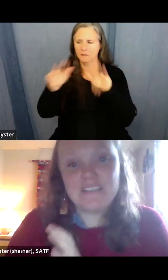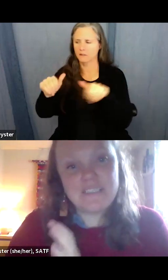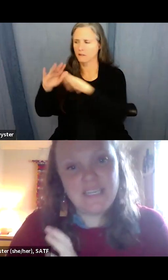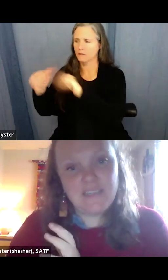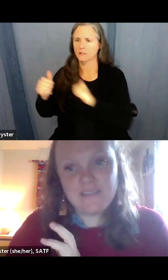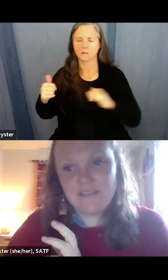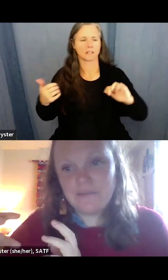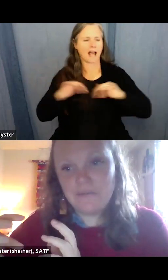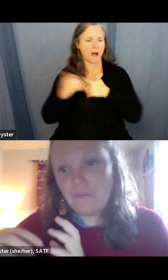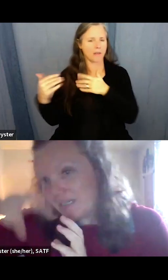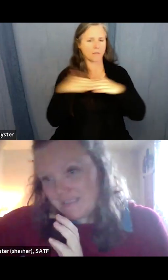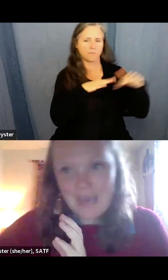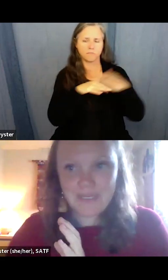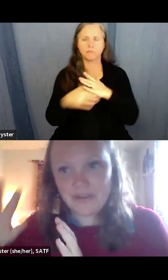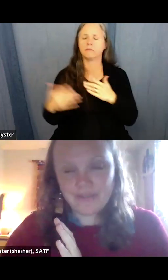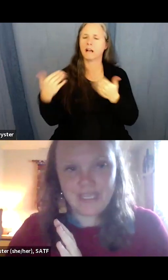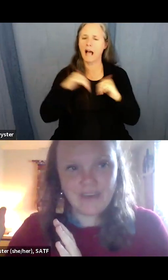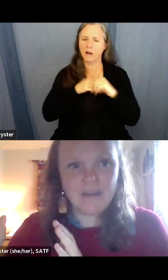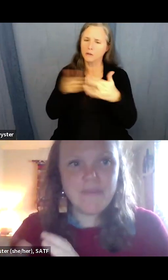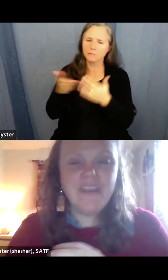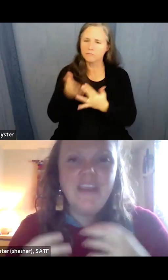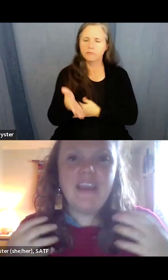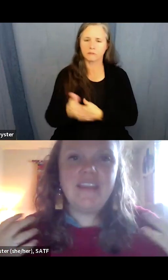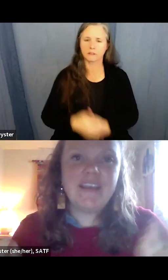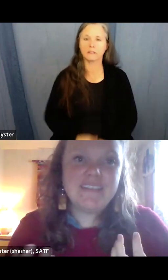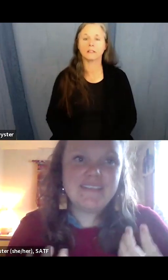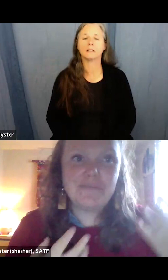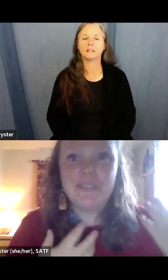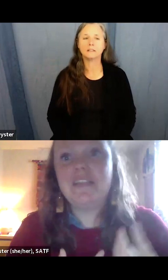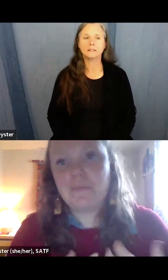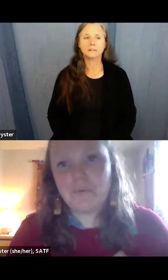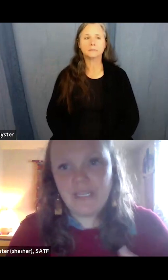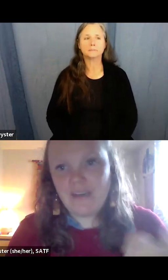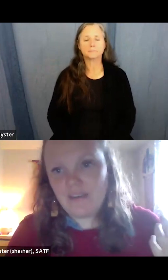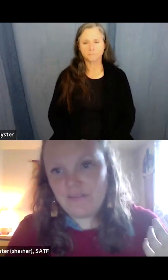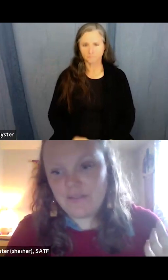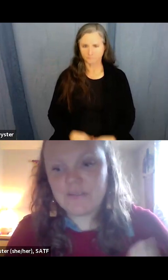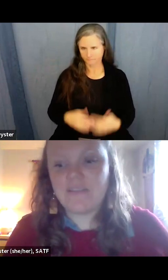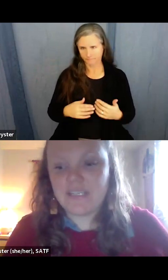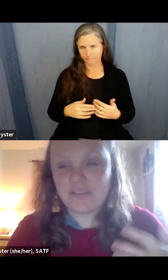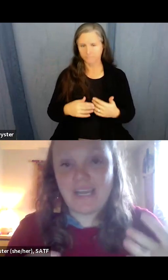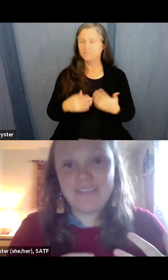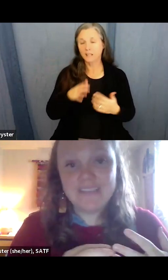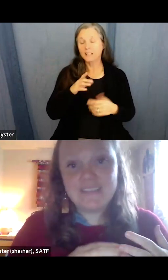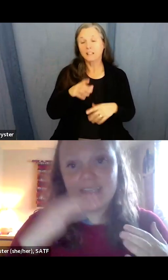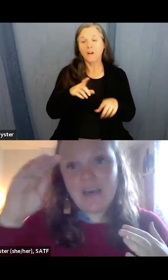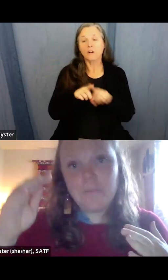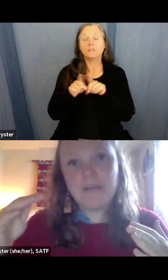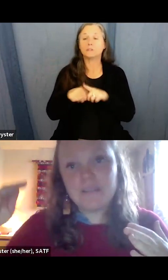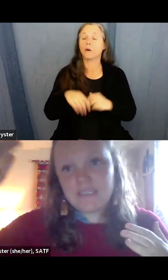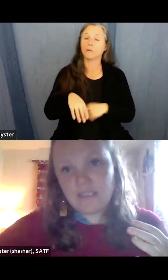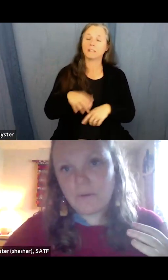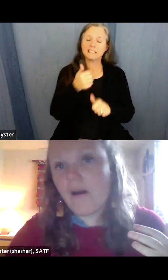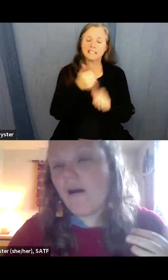not understand what is happening over here. And that is really the point of those confidential advocates, is to